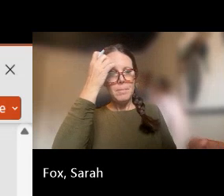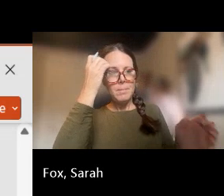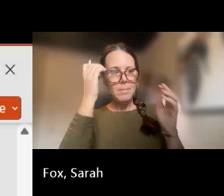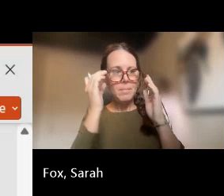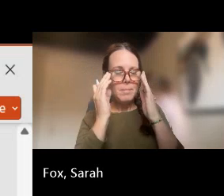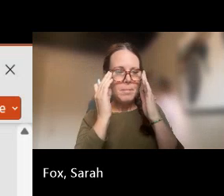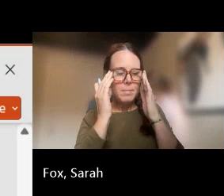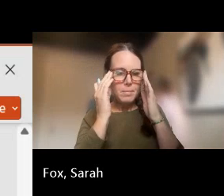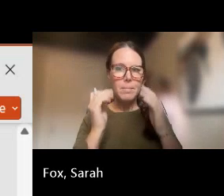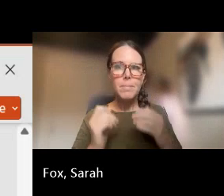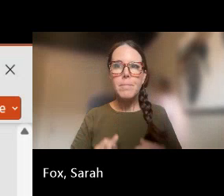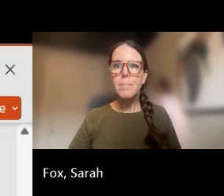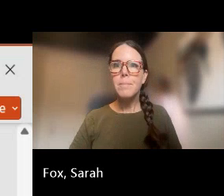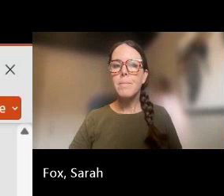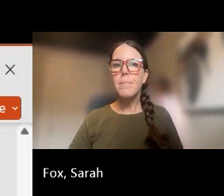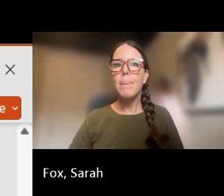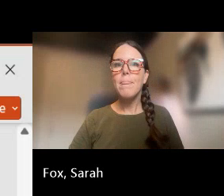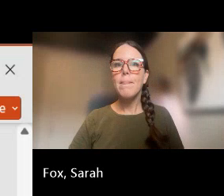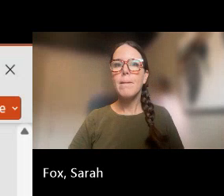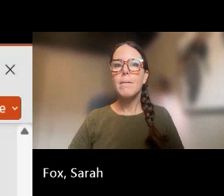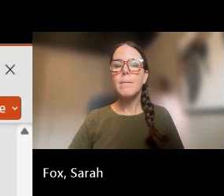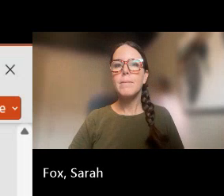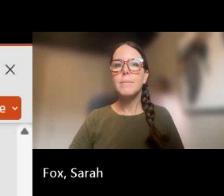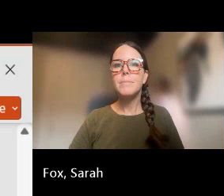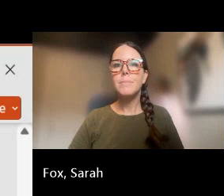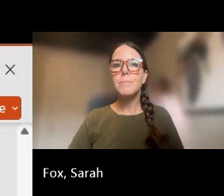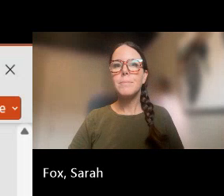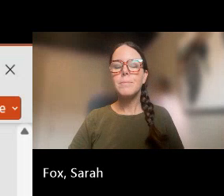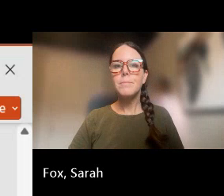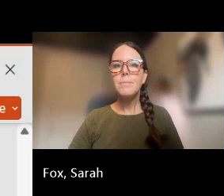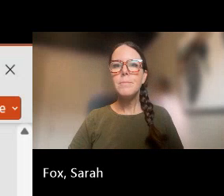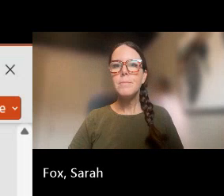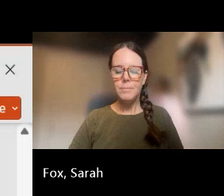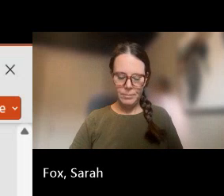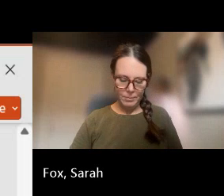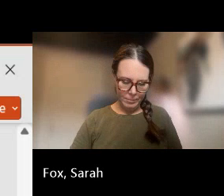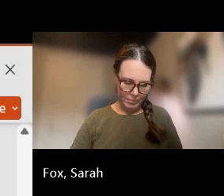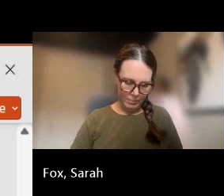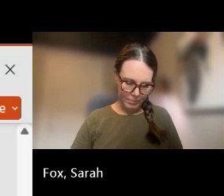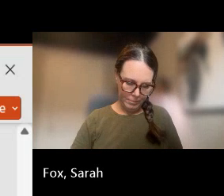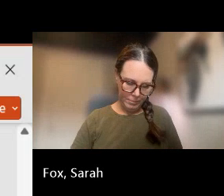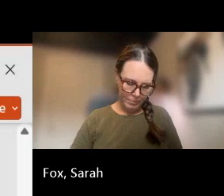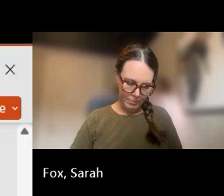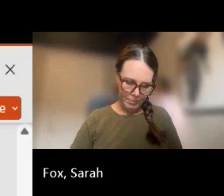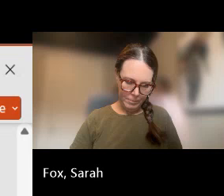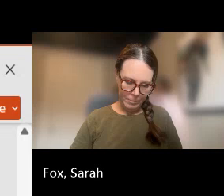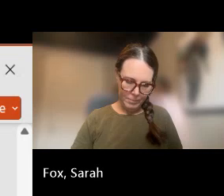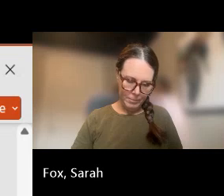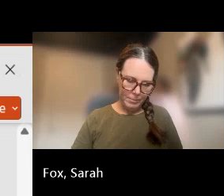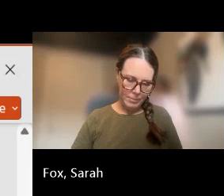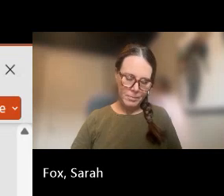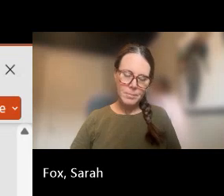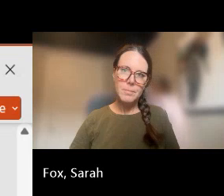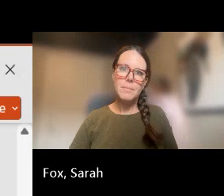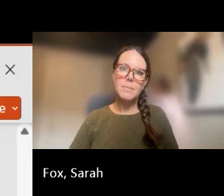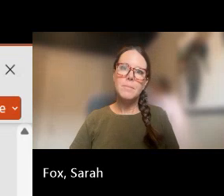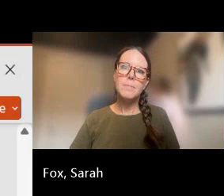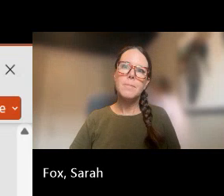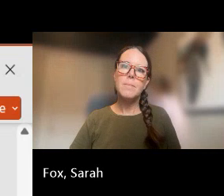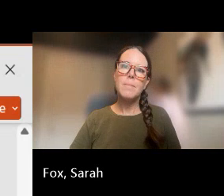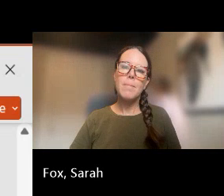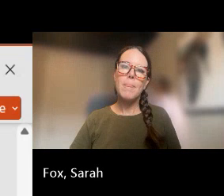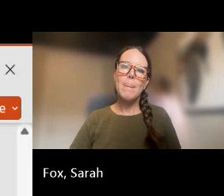the ones that had applied. So that's why they were on this list I went through. Some don't require those things. So if there's nothing there, then there's the ones that wouldn't require it from the